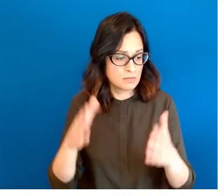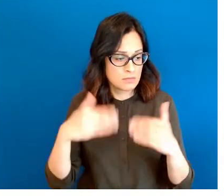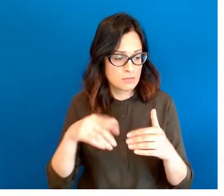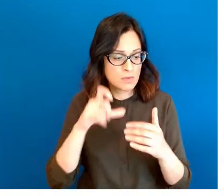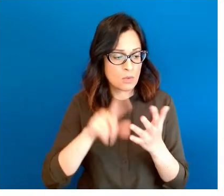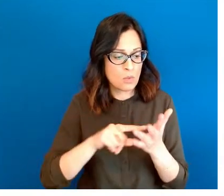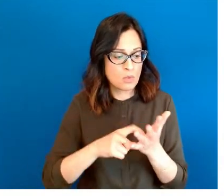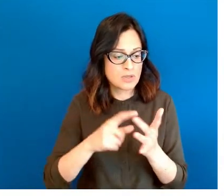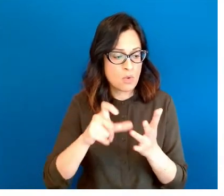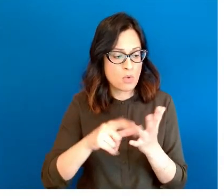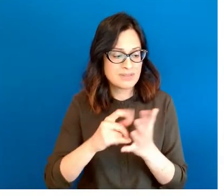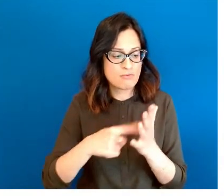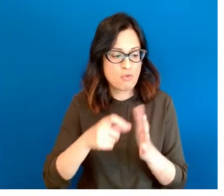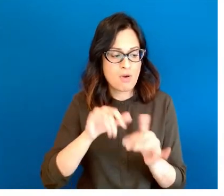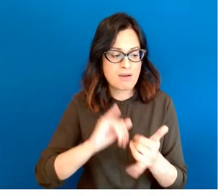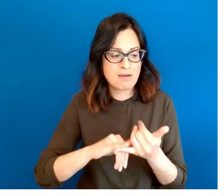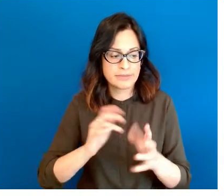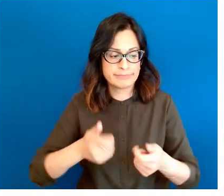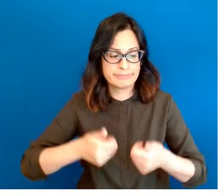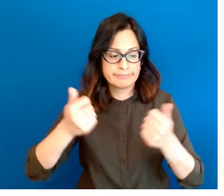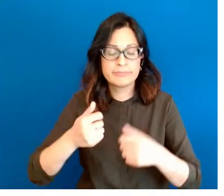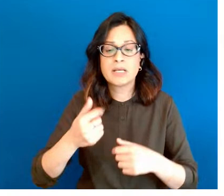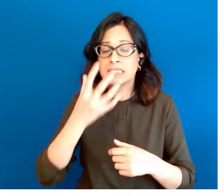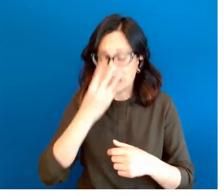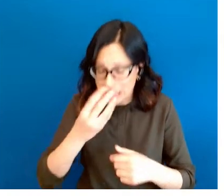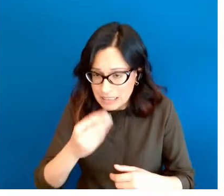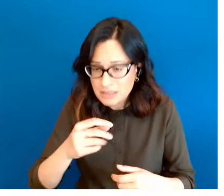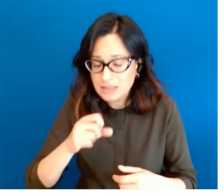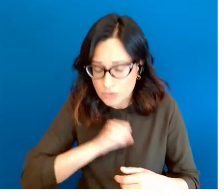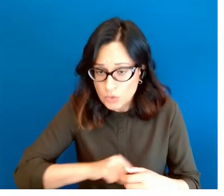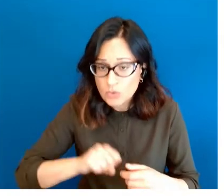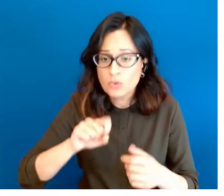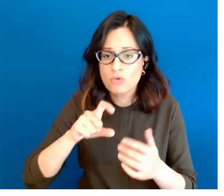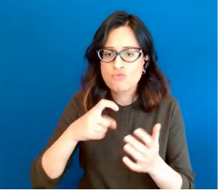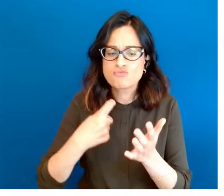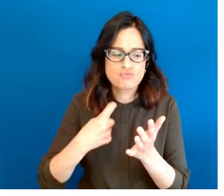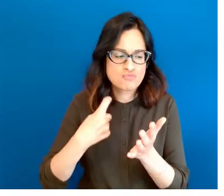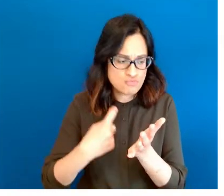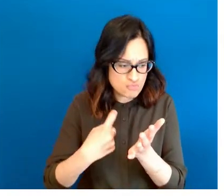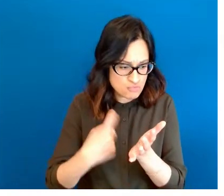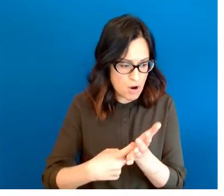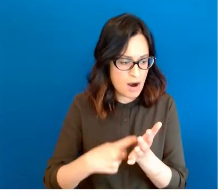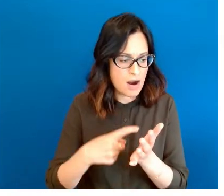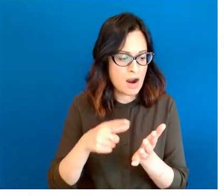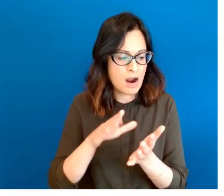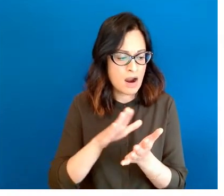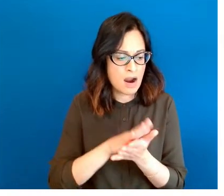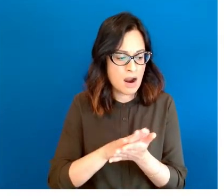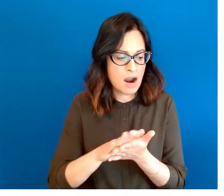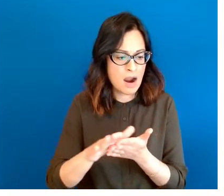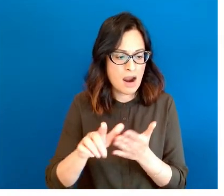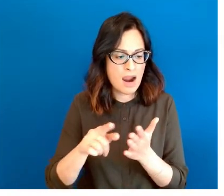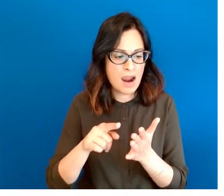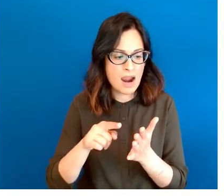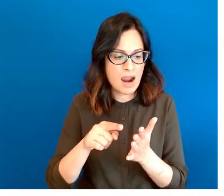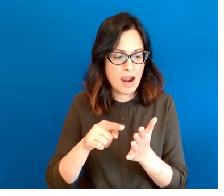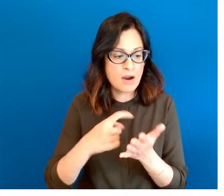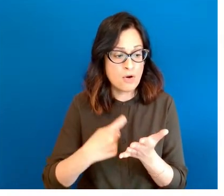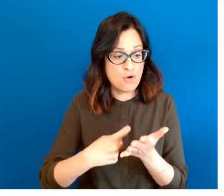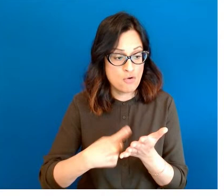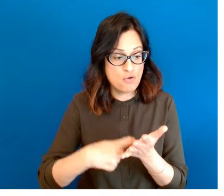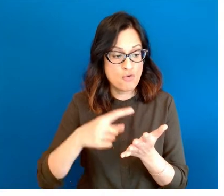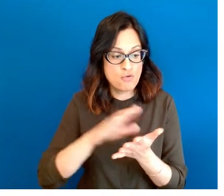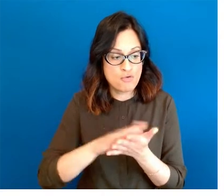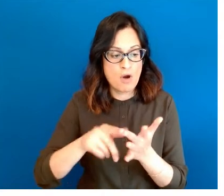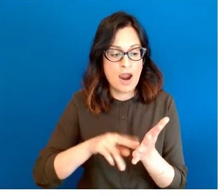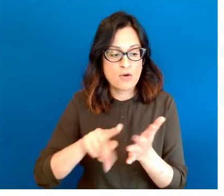Corticosteroids are very, very good for sneezing and rhinorrhea, but also have a decent effect upon nasal obstruction and